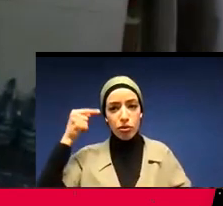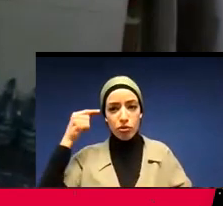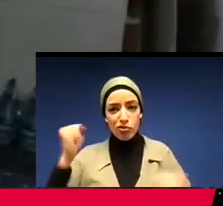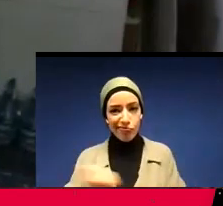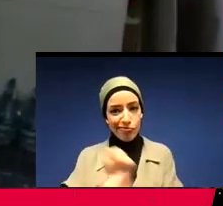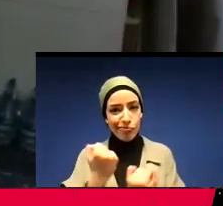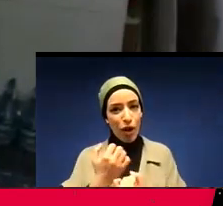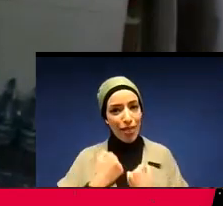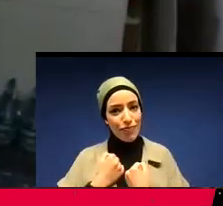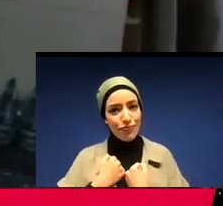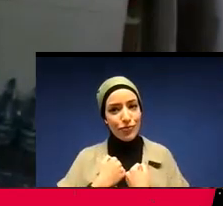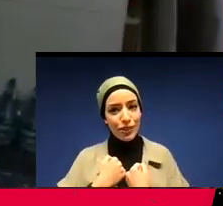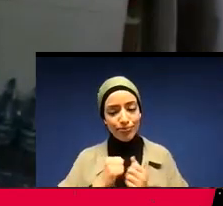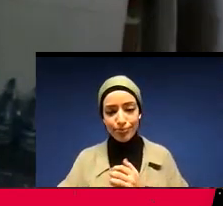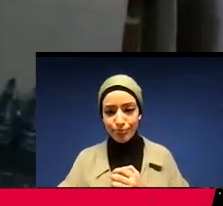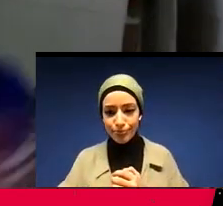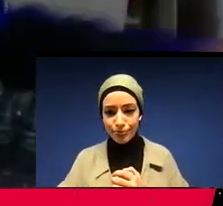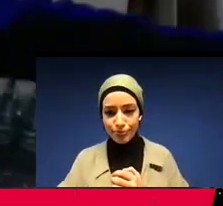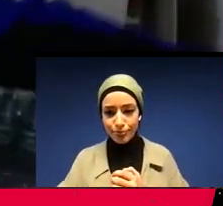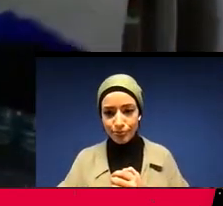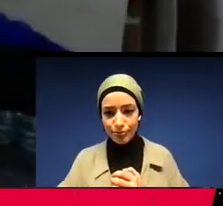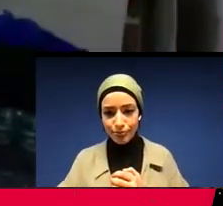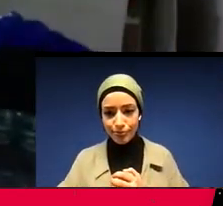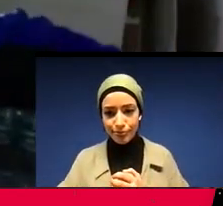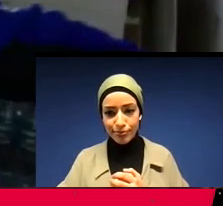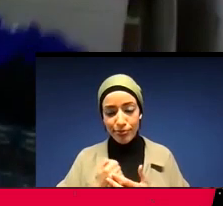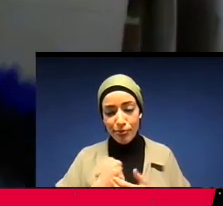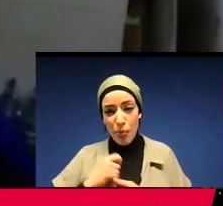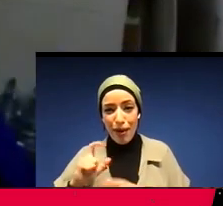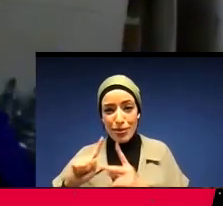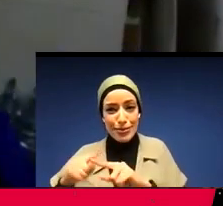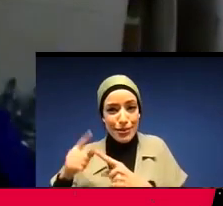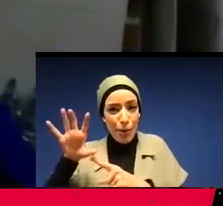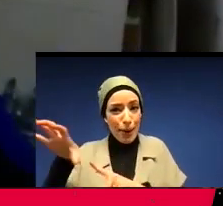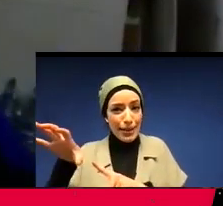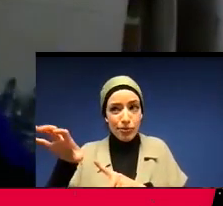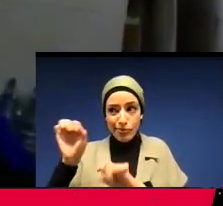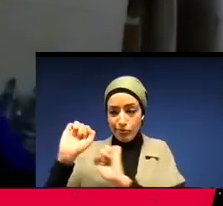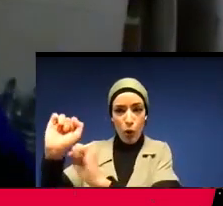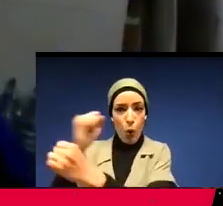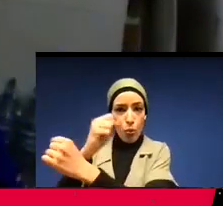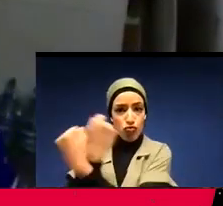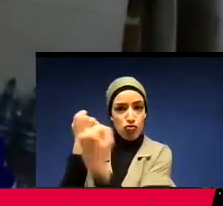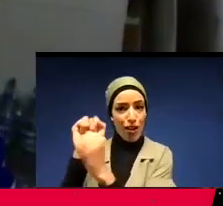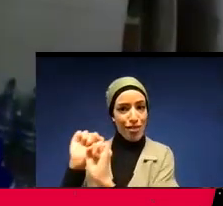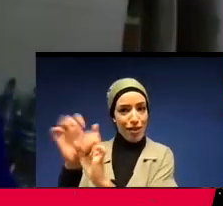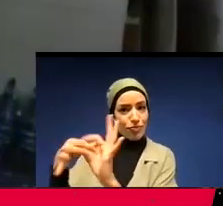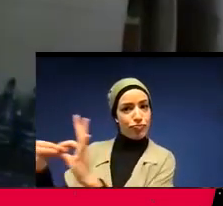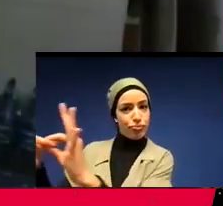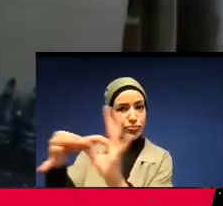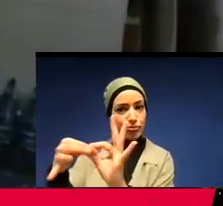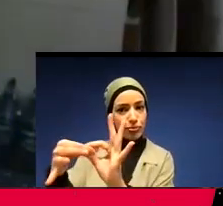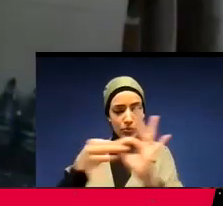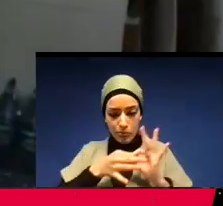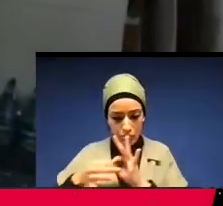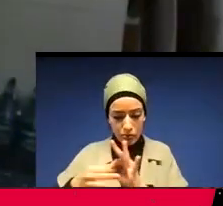in London, then I have my own strength. If I'm based somewhere, my friend, my cousin is based in somewhere else, they have their own strength. And